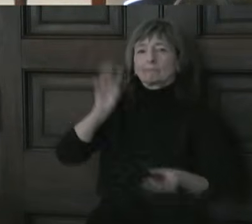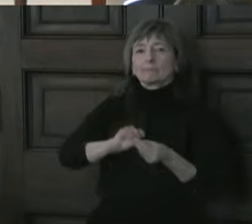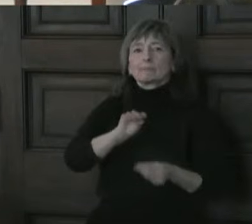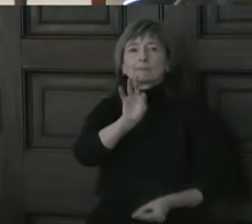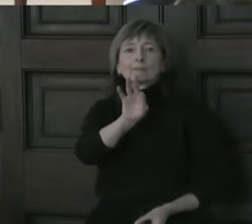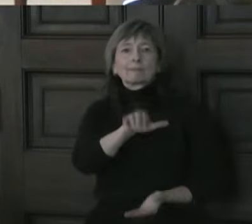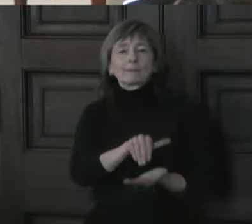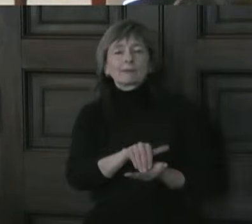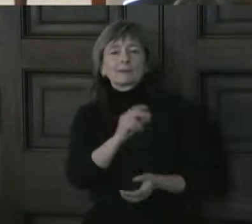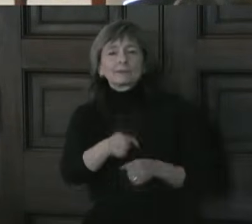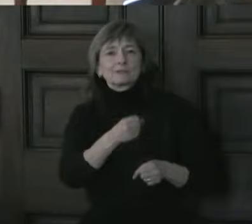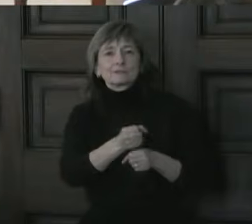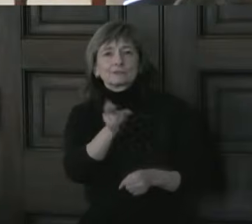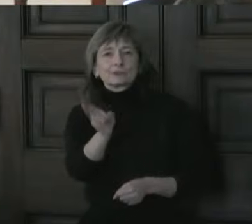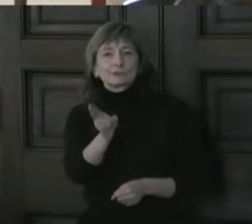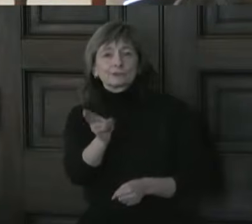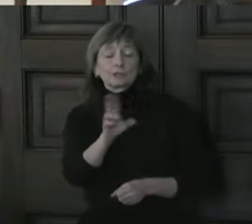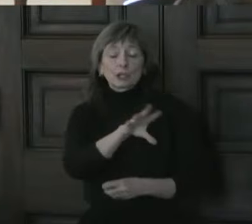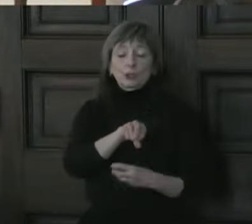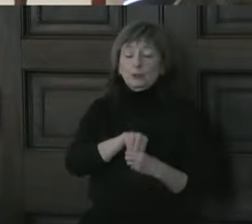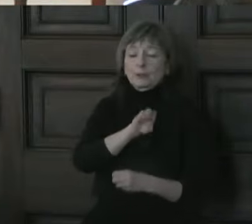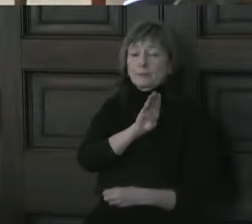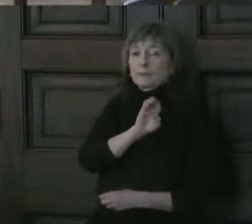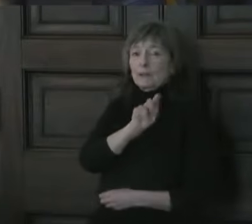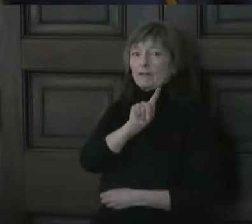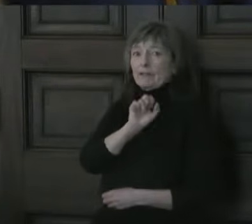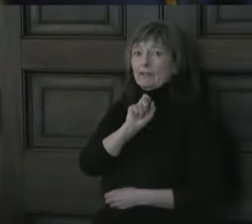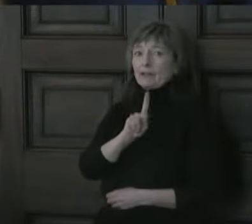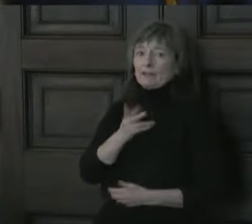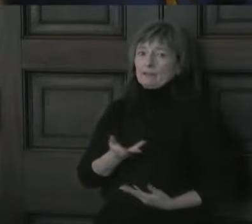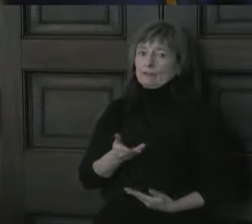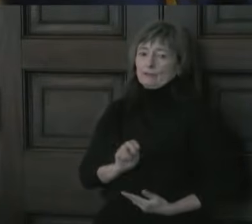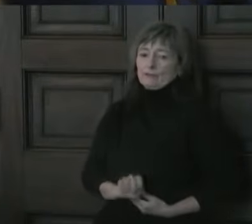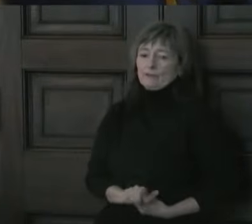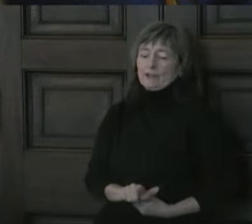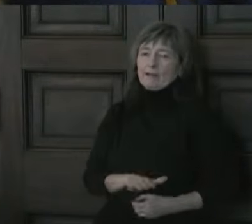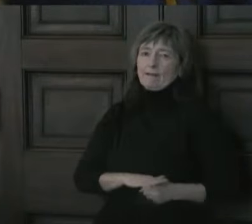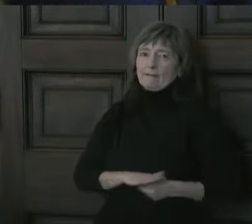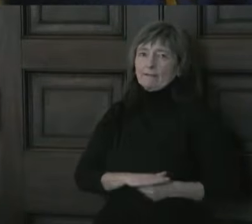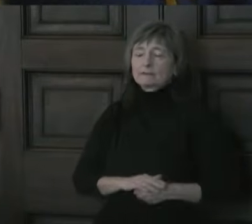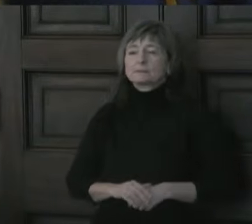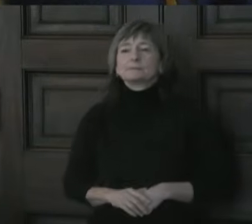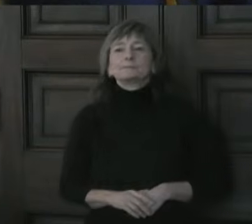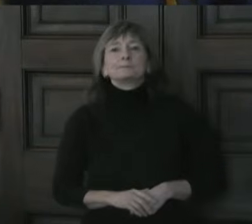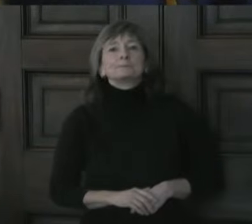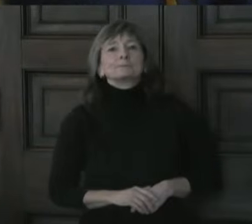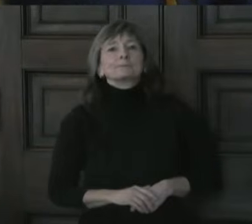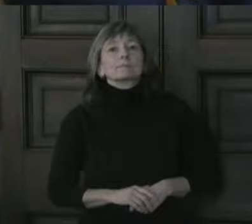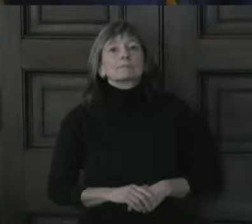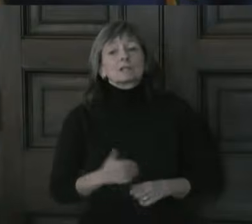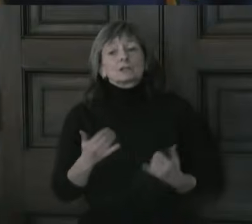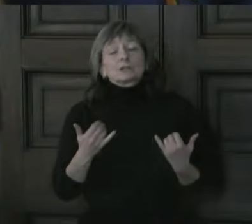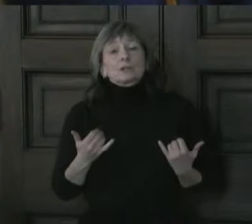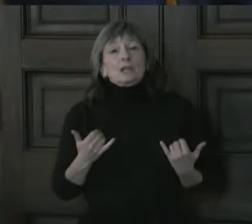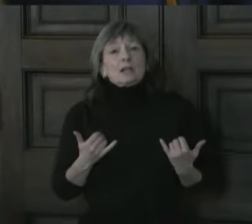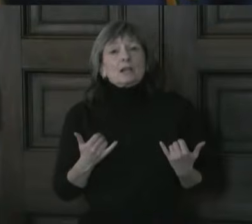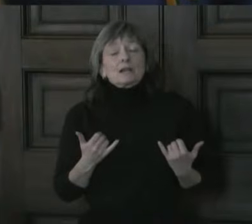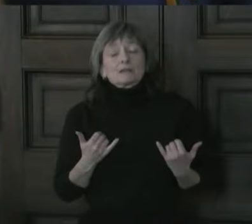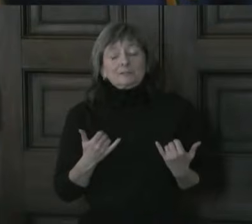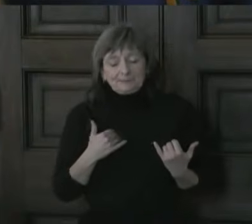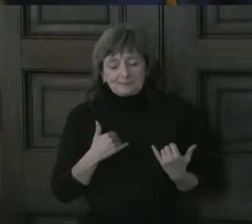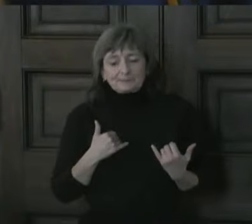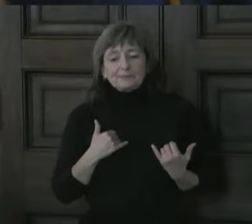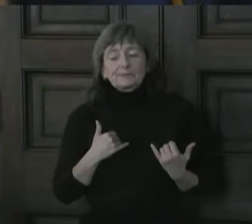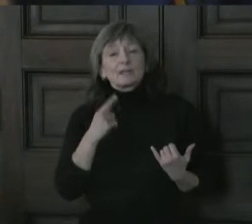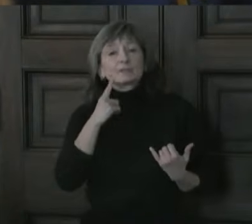years of history, including the Beothuk and the island of Newfoundland. Today, this province is home